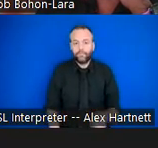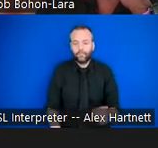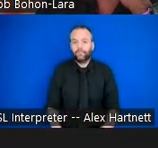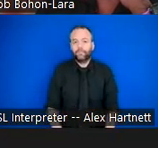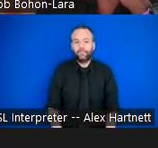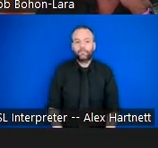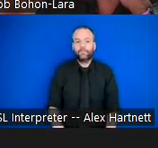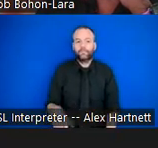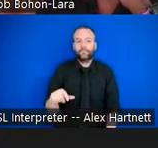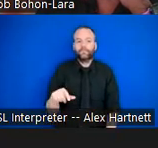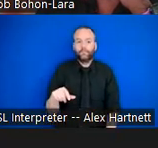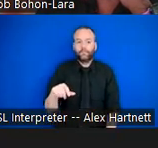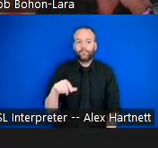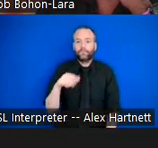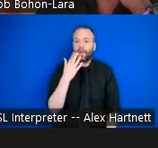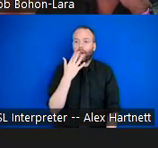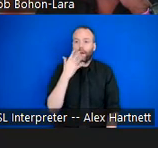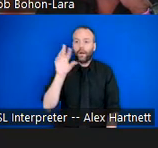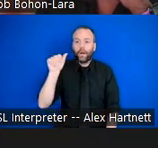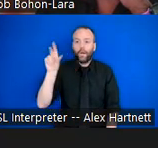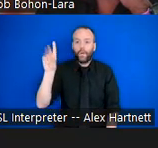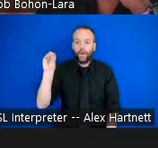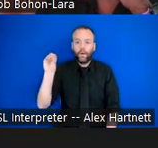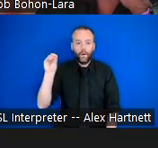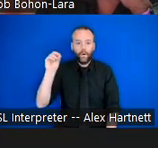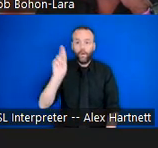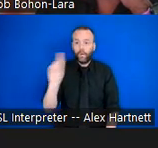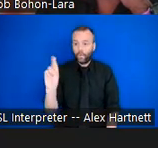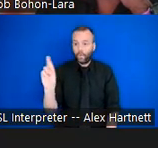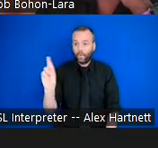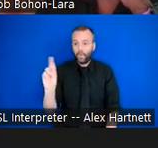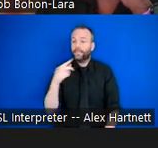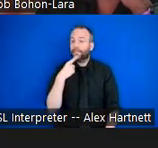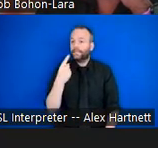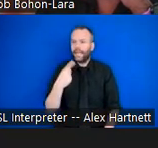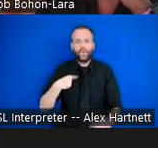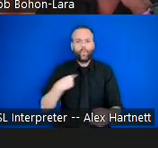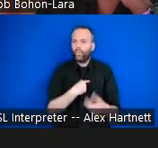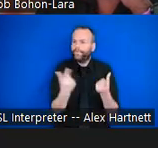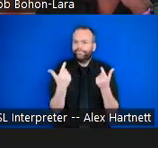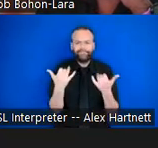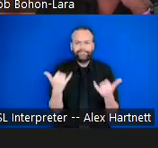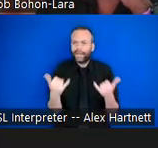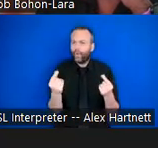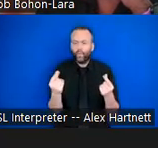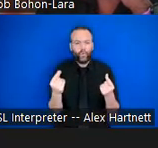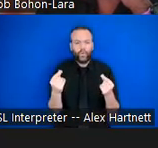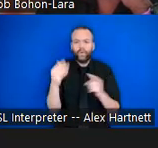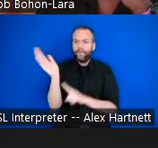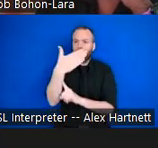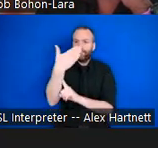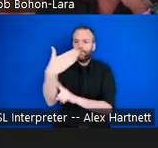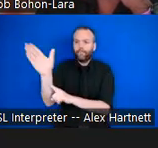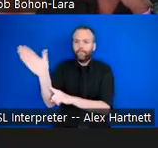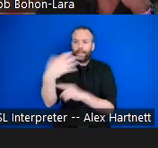on people to burn all gay pride flags and proclaiming in a mass email to supporters that, quote, God hates